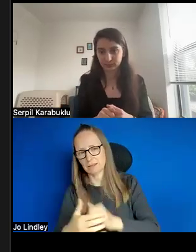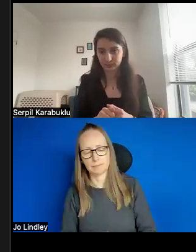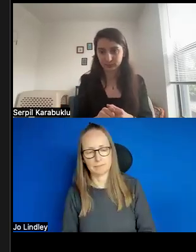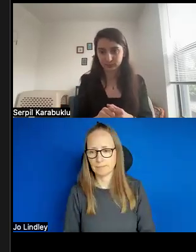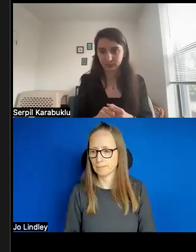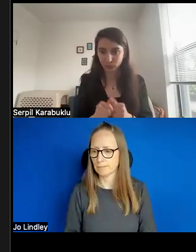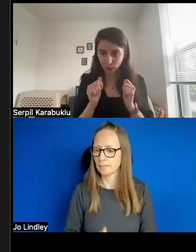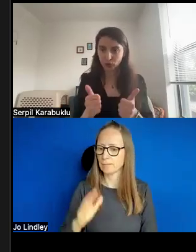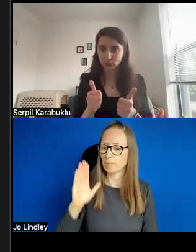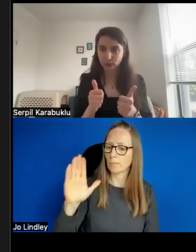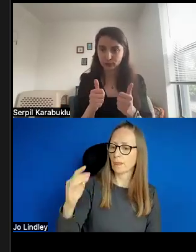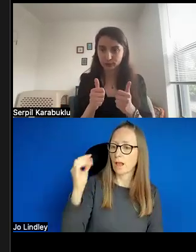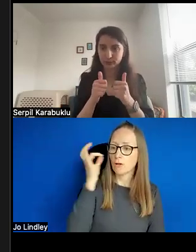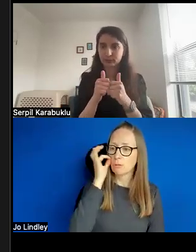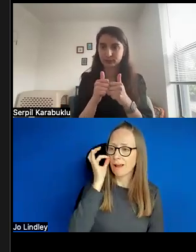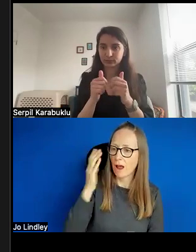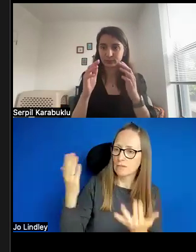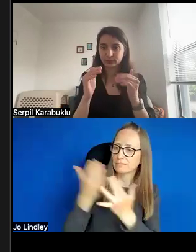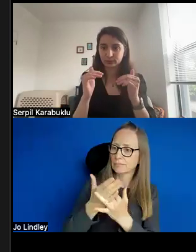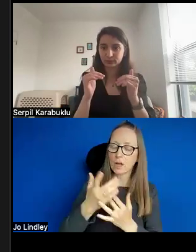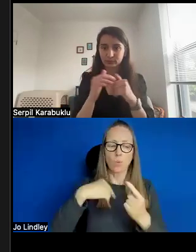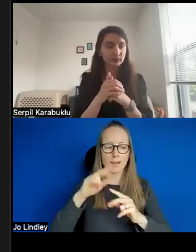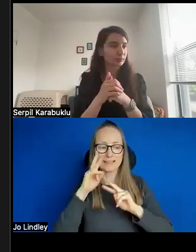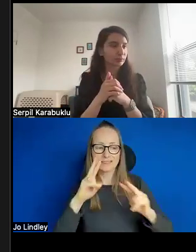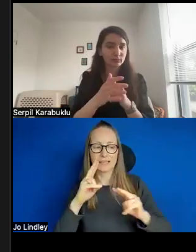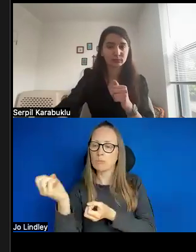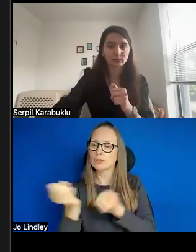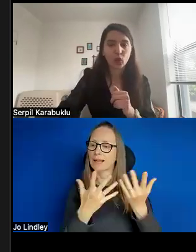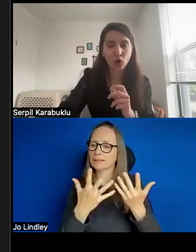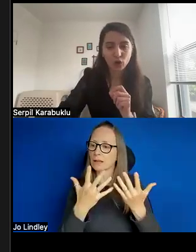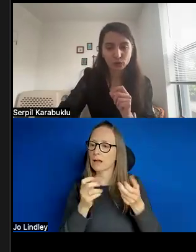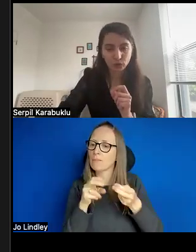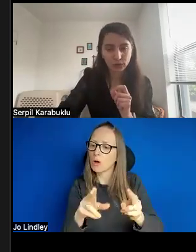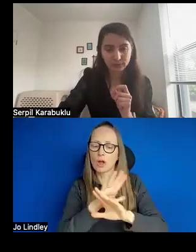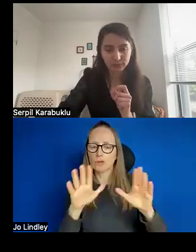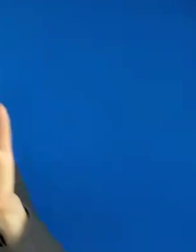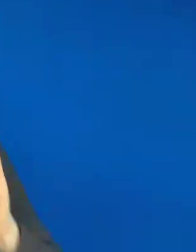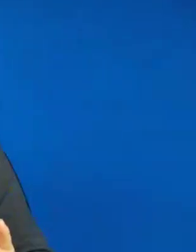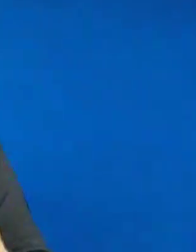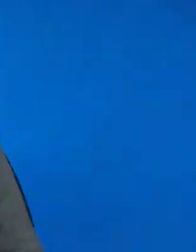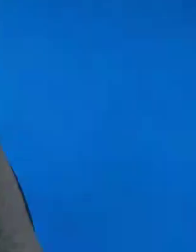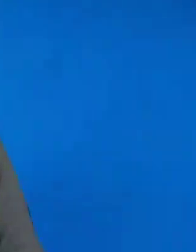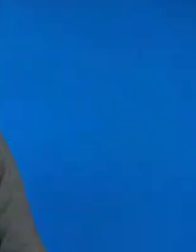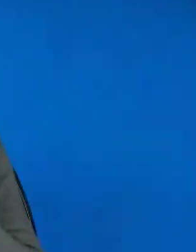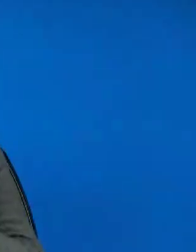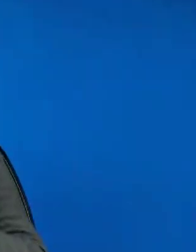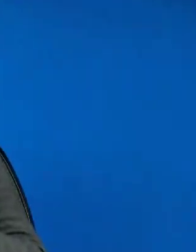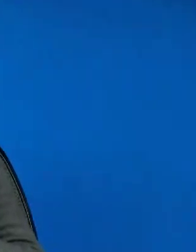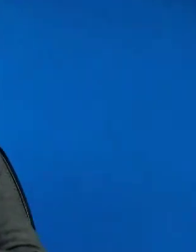Serpil, very sorry, just 1 second. We can see presenter mode rather than slideshow view. Oh, sorry. No, it's all good.